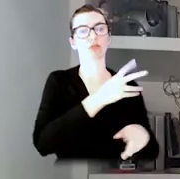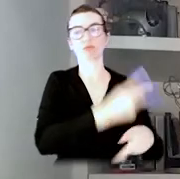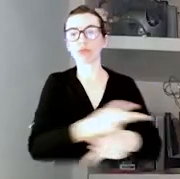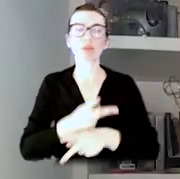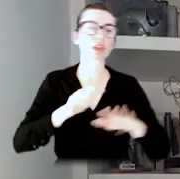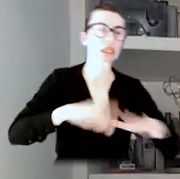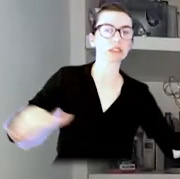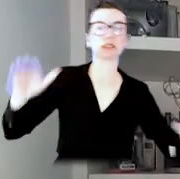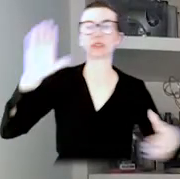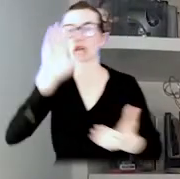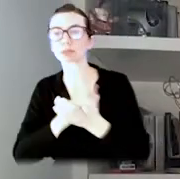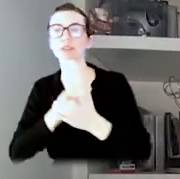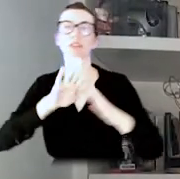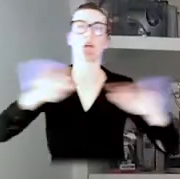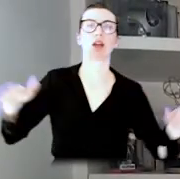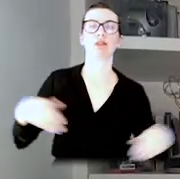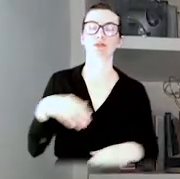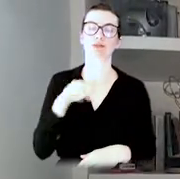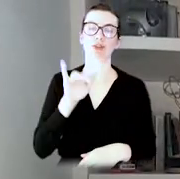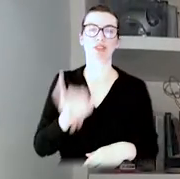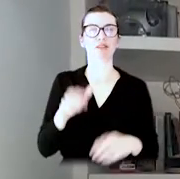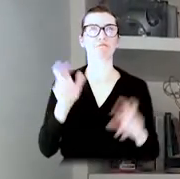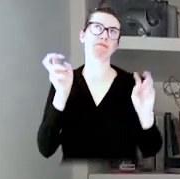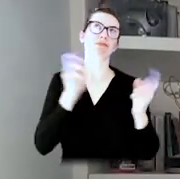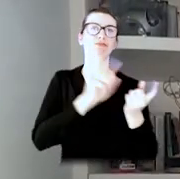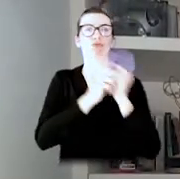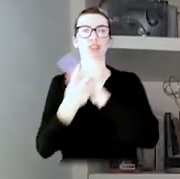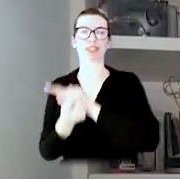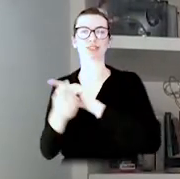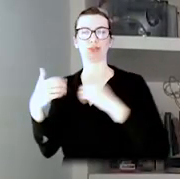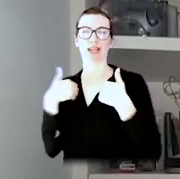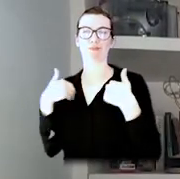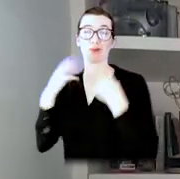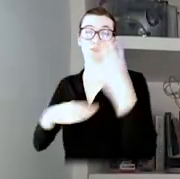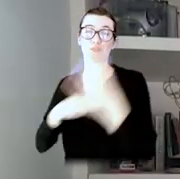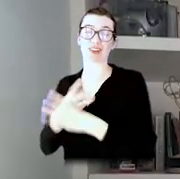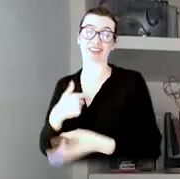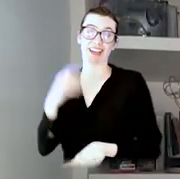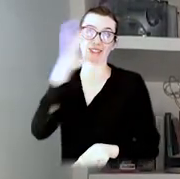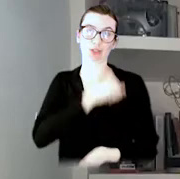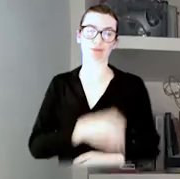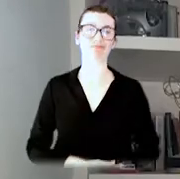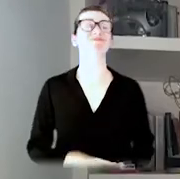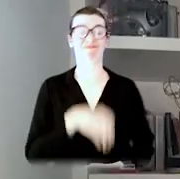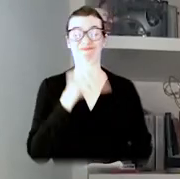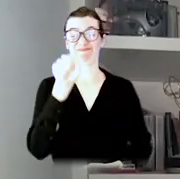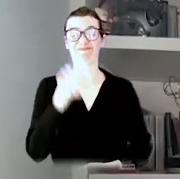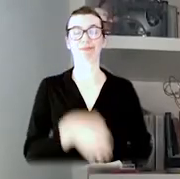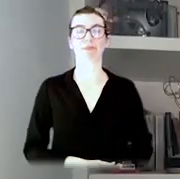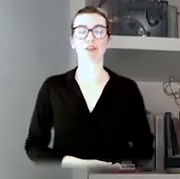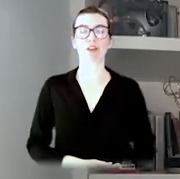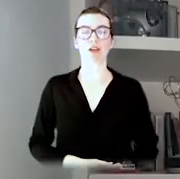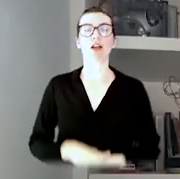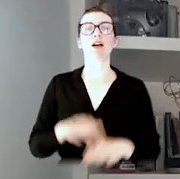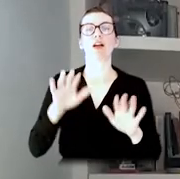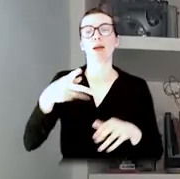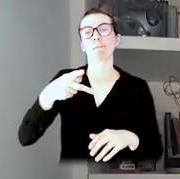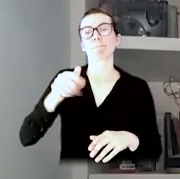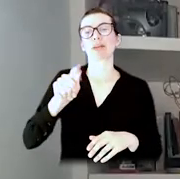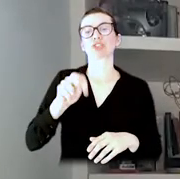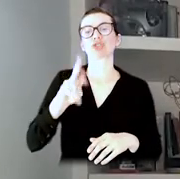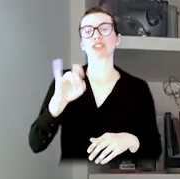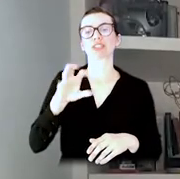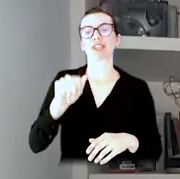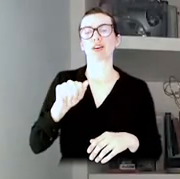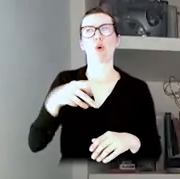and all of that. So that kind of translates into the animal world as well, I would assume. For sure. Okay. Patricia, I go back and forth between